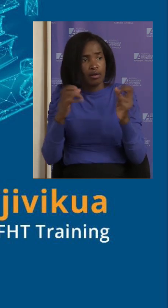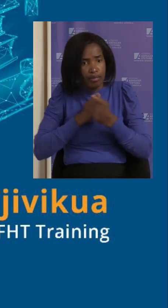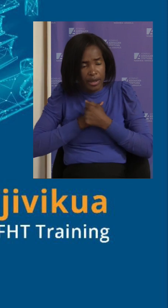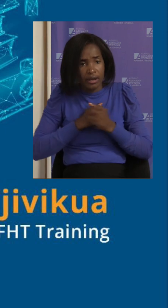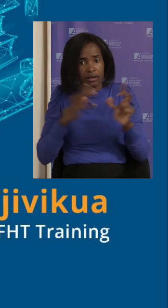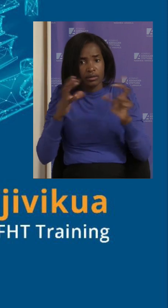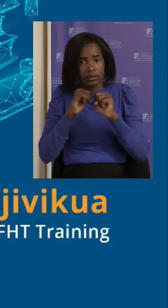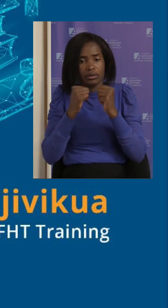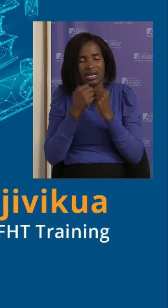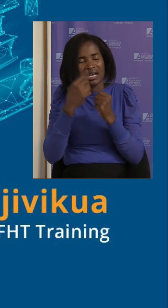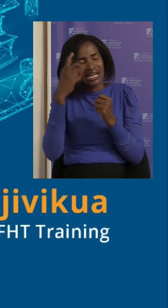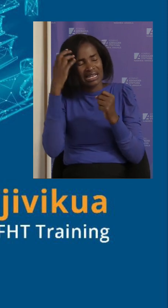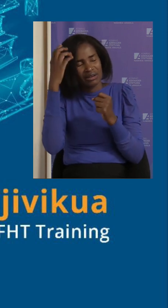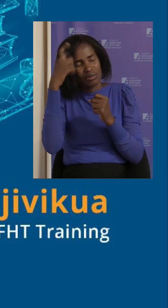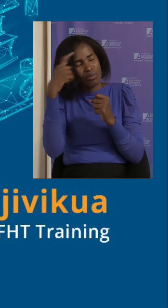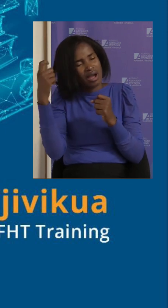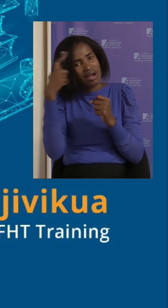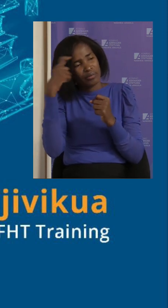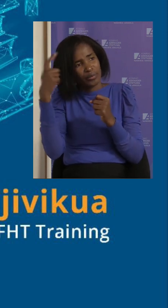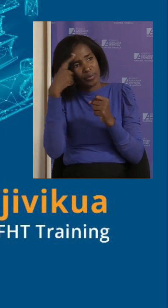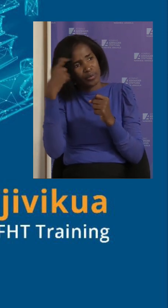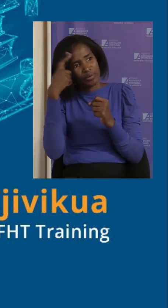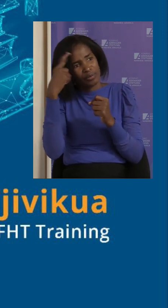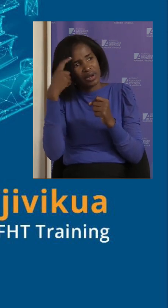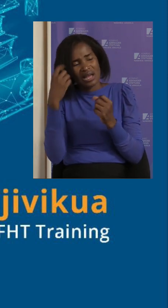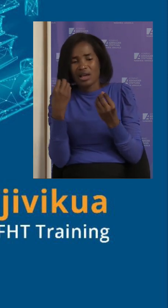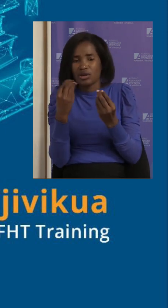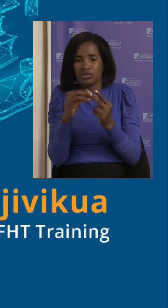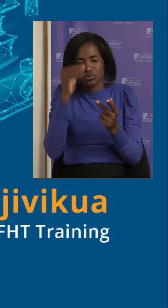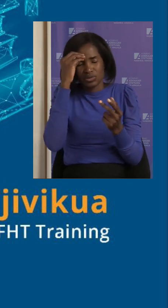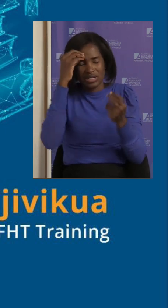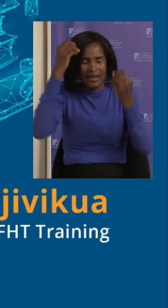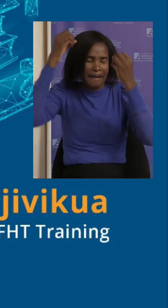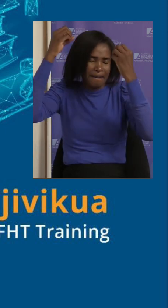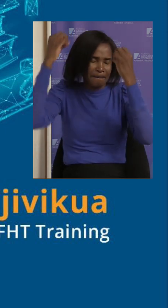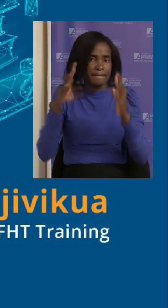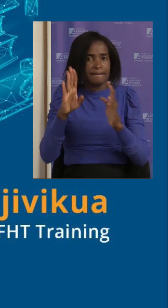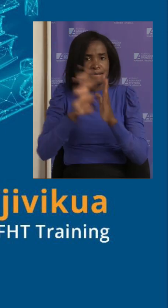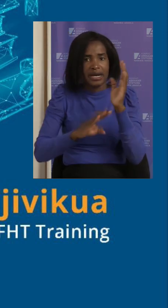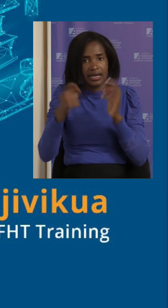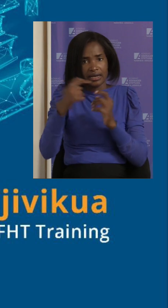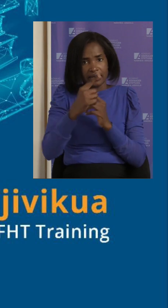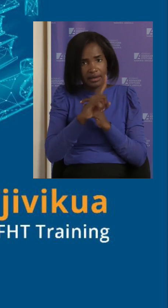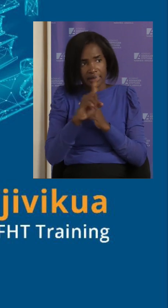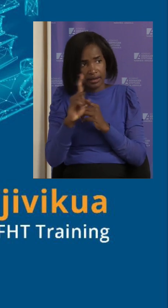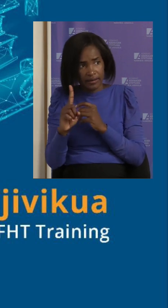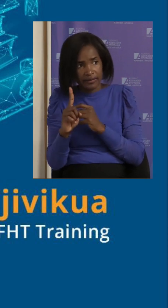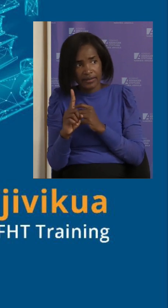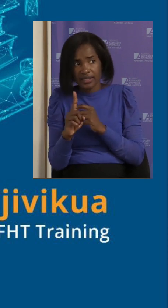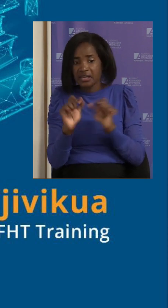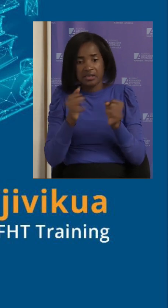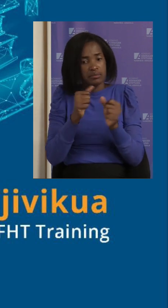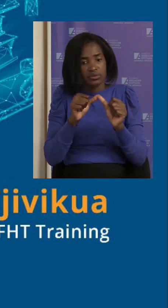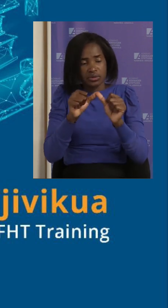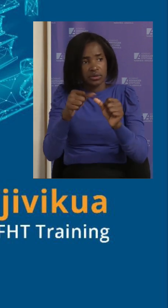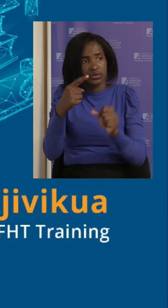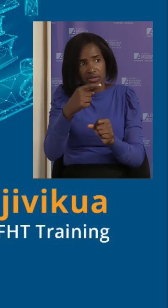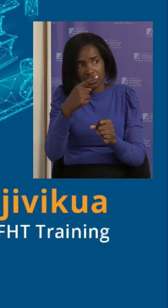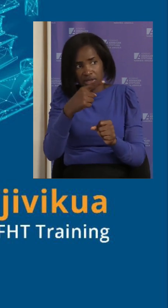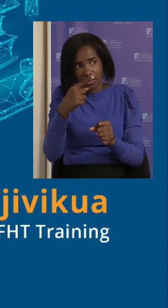rightly raised concern about the large number of failures of learners in grade 11 who will not make it to grade 12